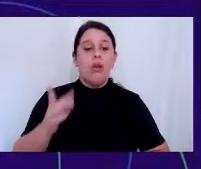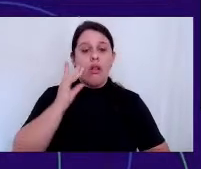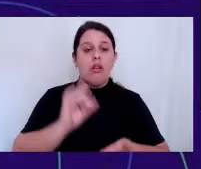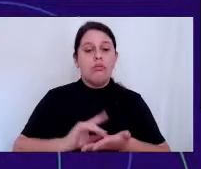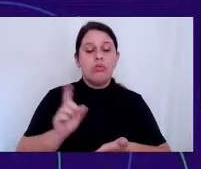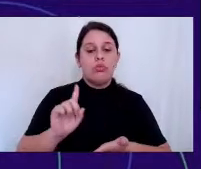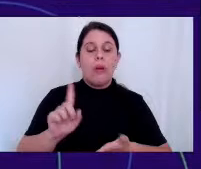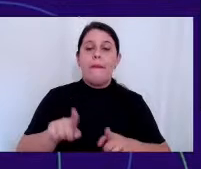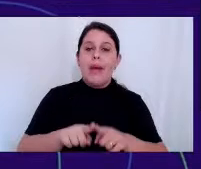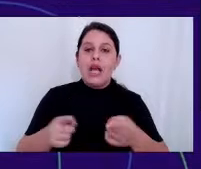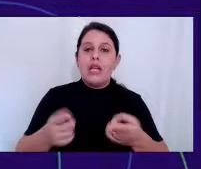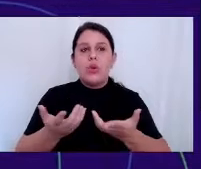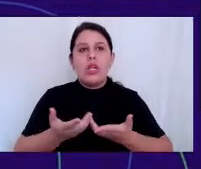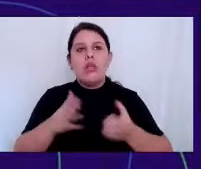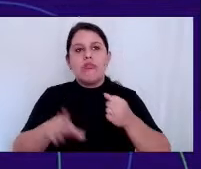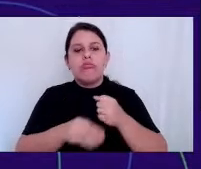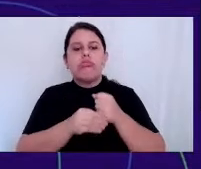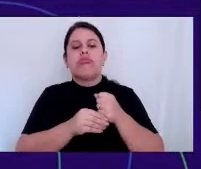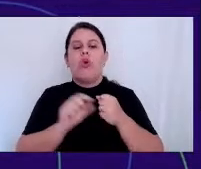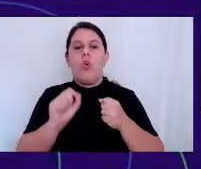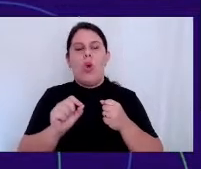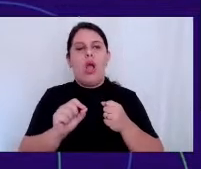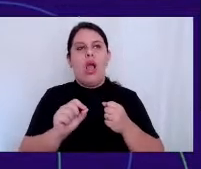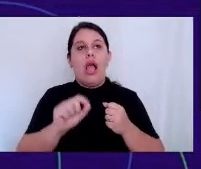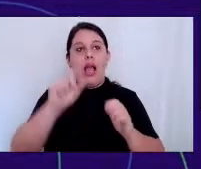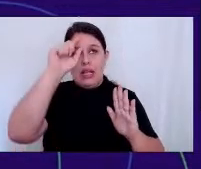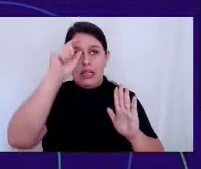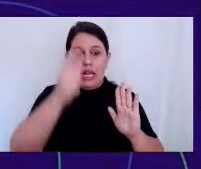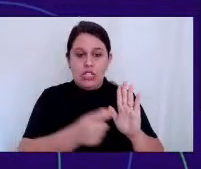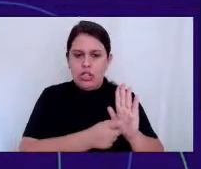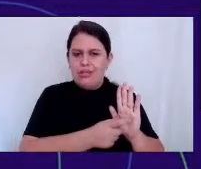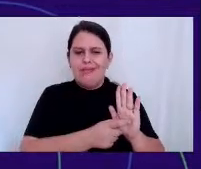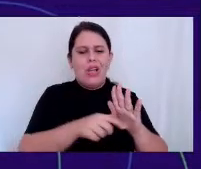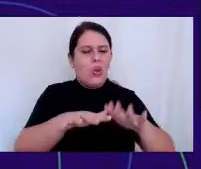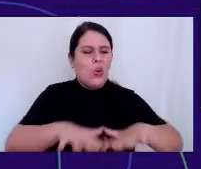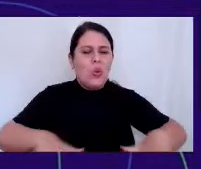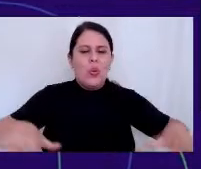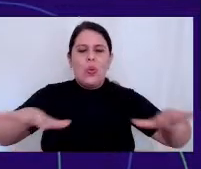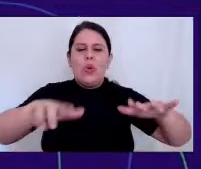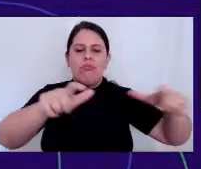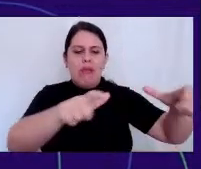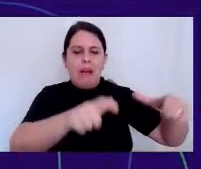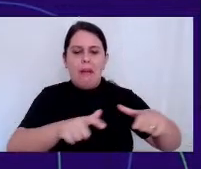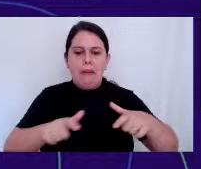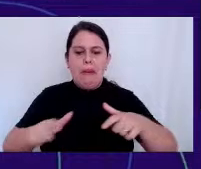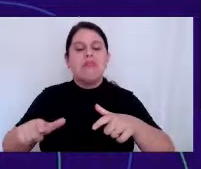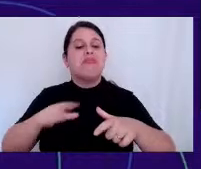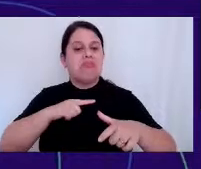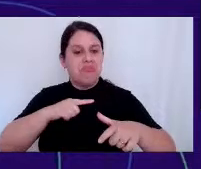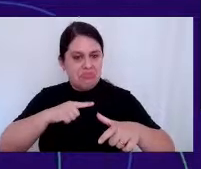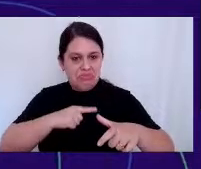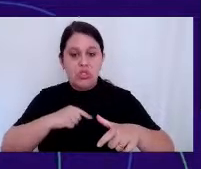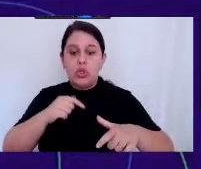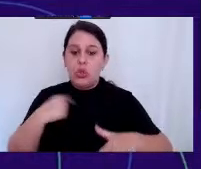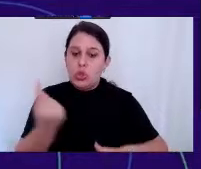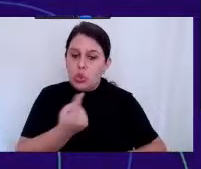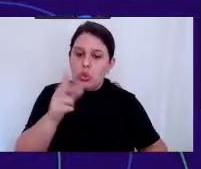AI is everywhere, and we, in the different professions, we use AI for different